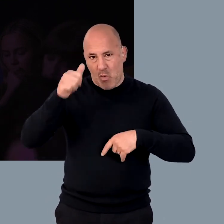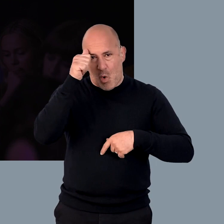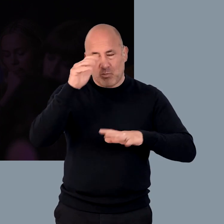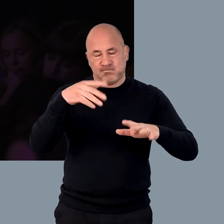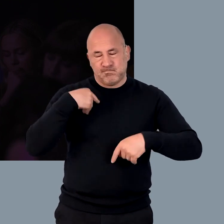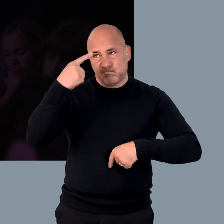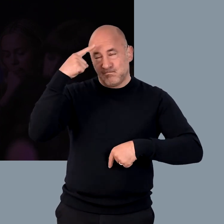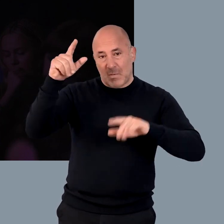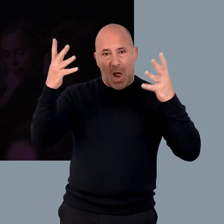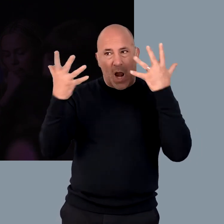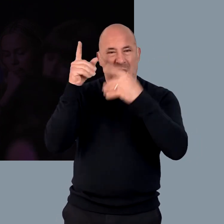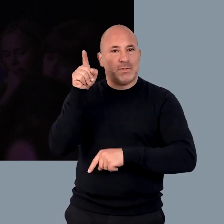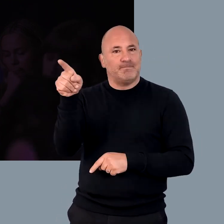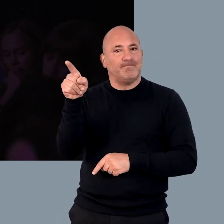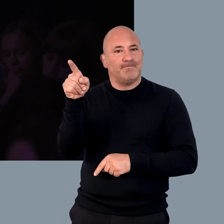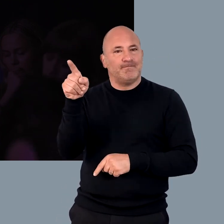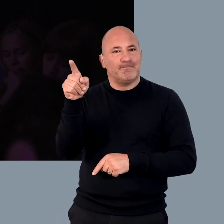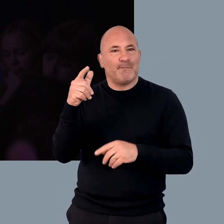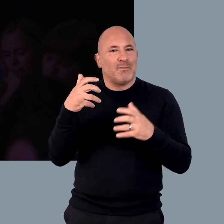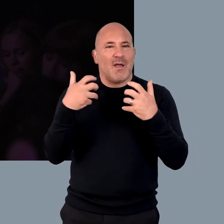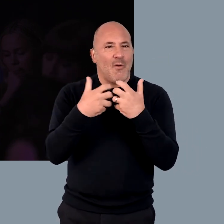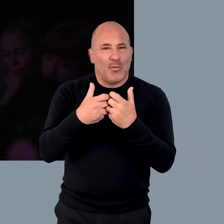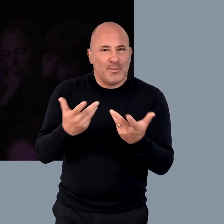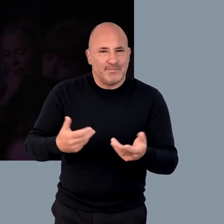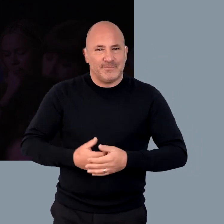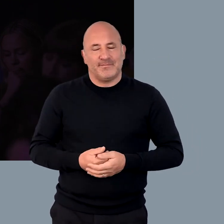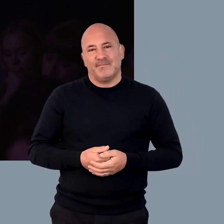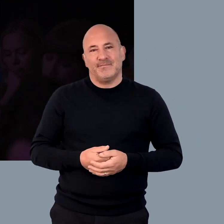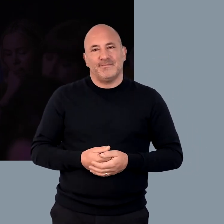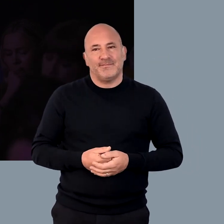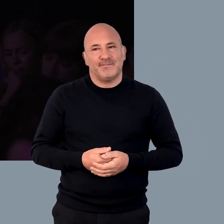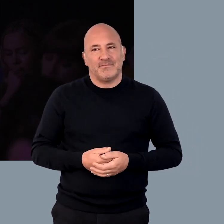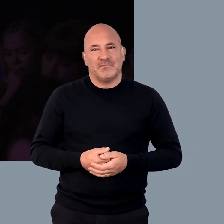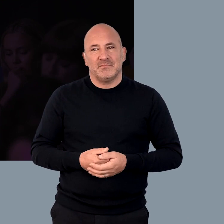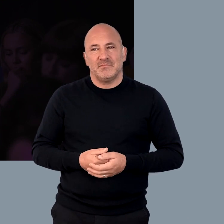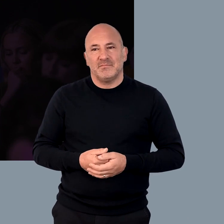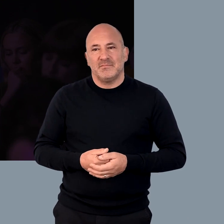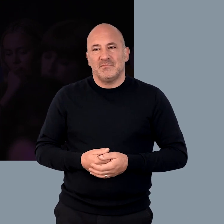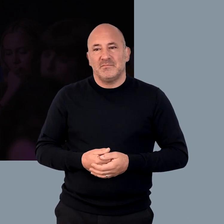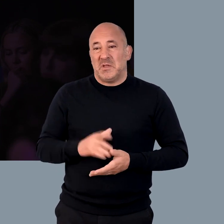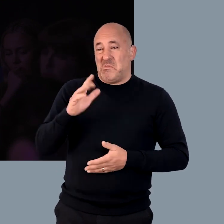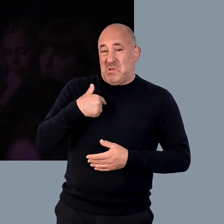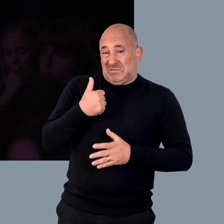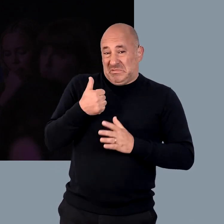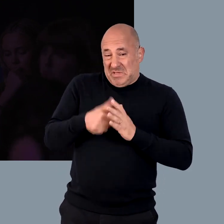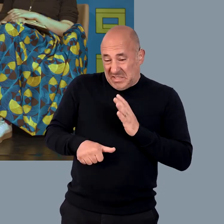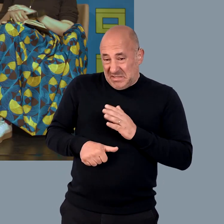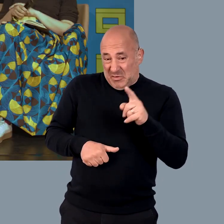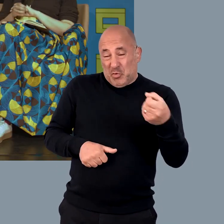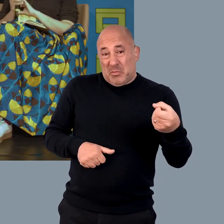culture so that it trickles down with everyone present on how they can be more climate focused?